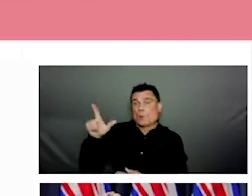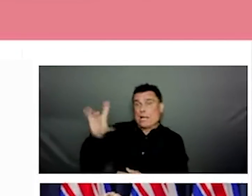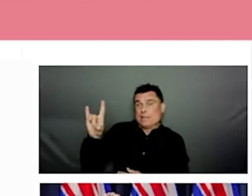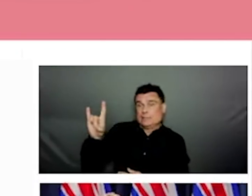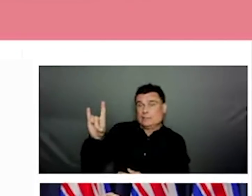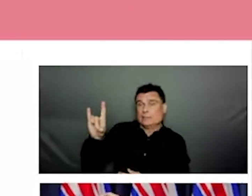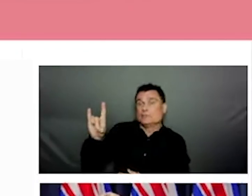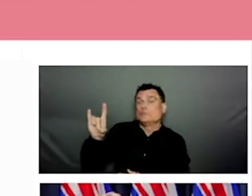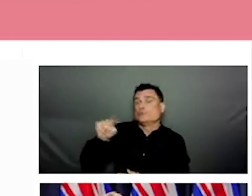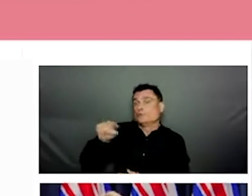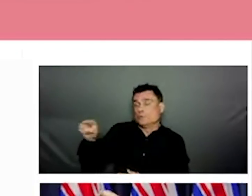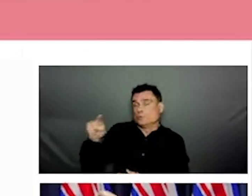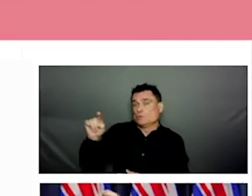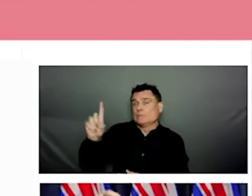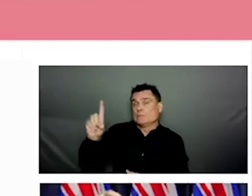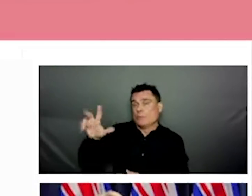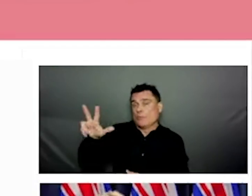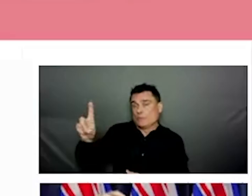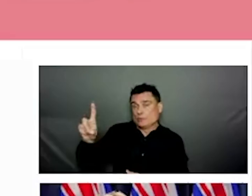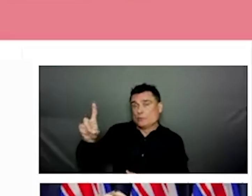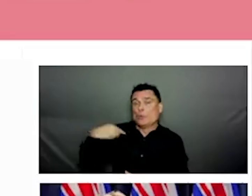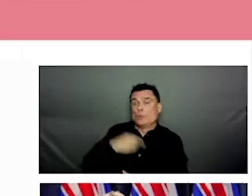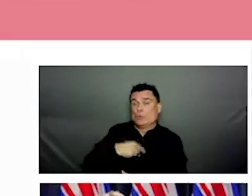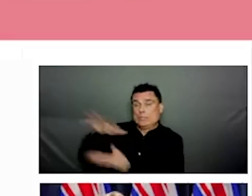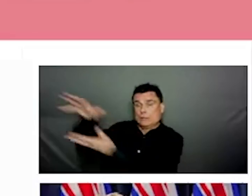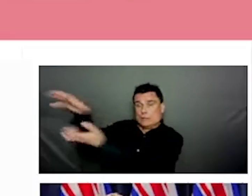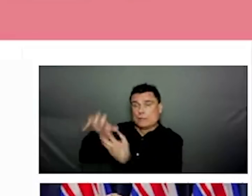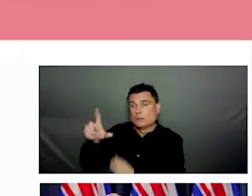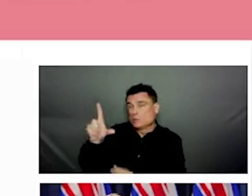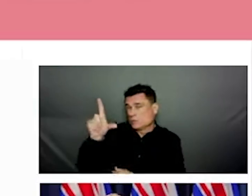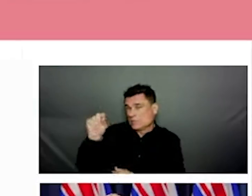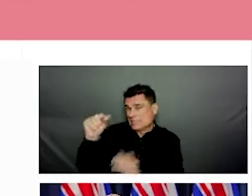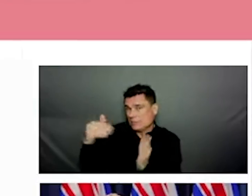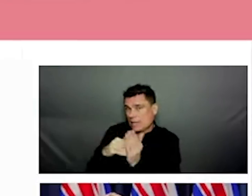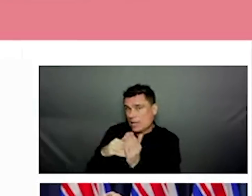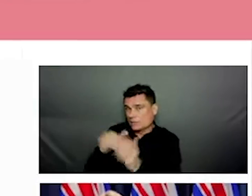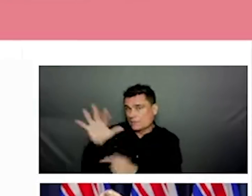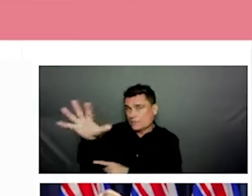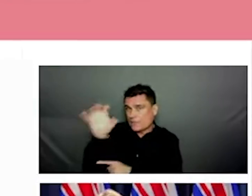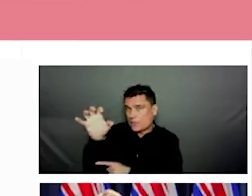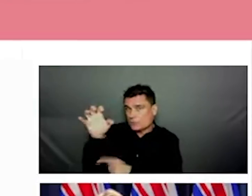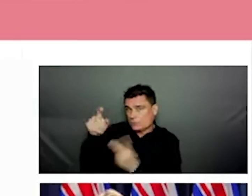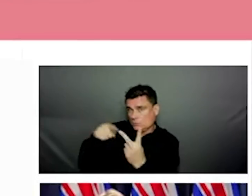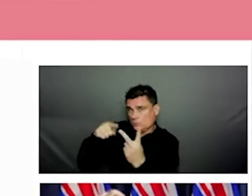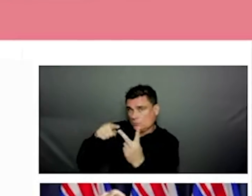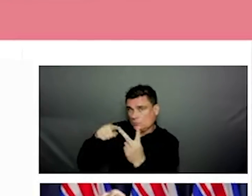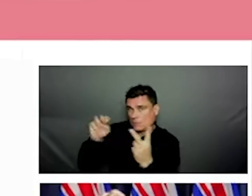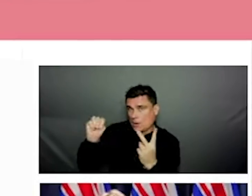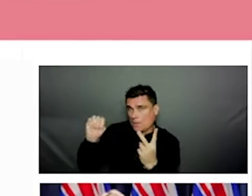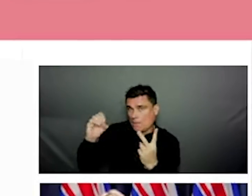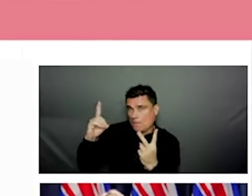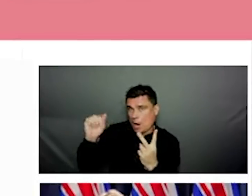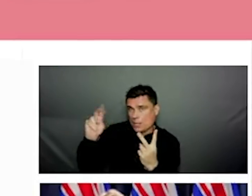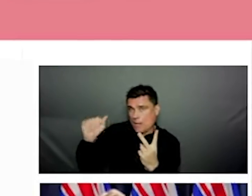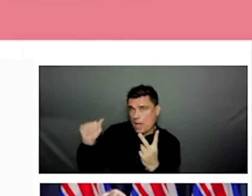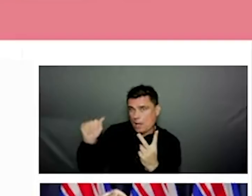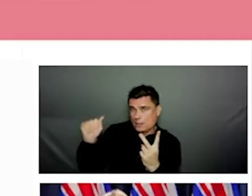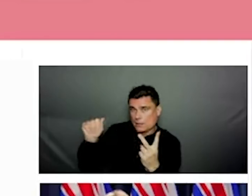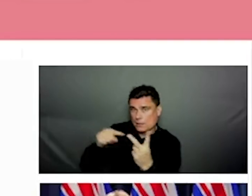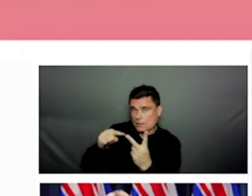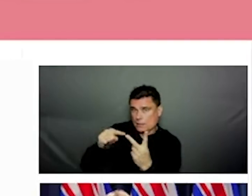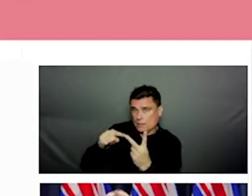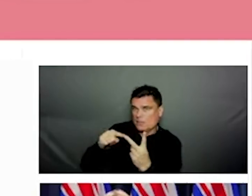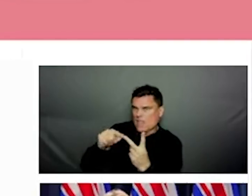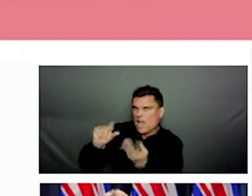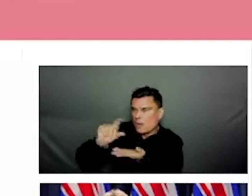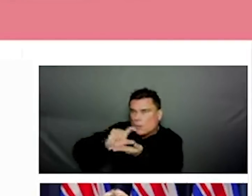doses, and it arrived, most of it arrived actually on December 31st. It was to arrive the week of December 28th, and we